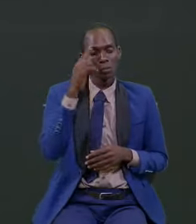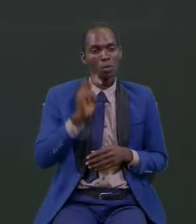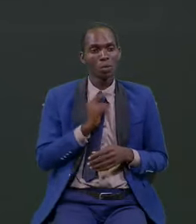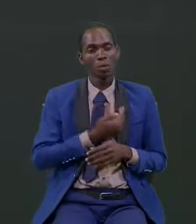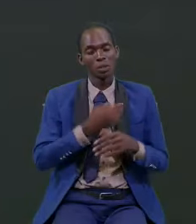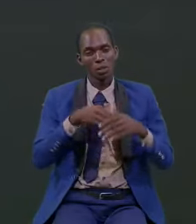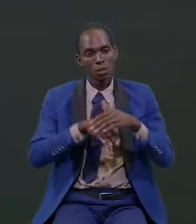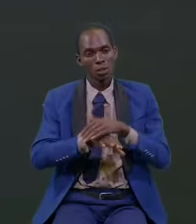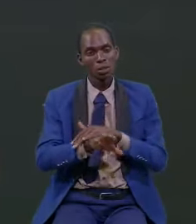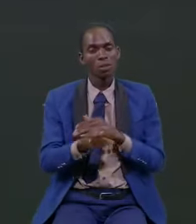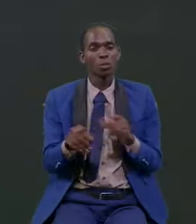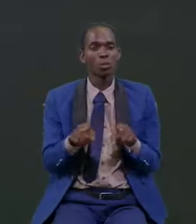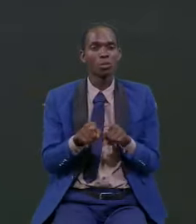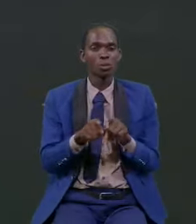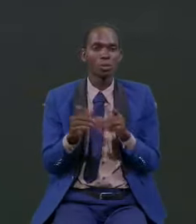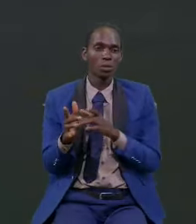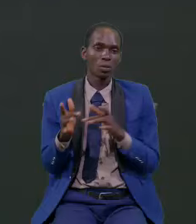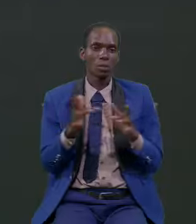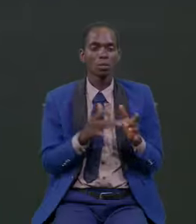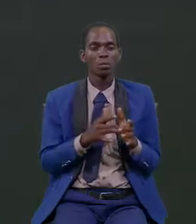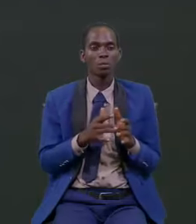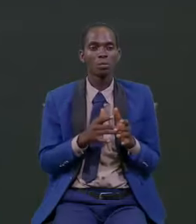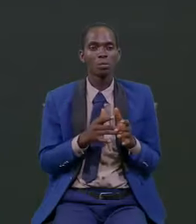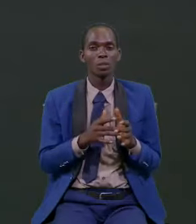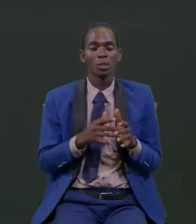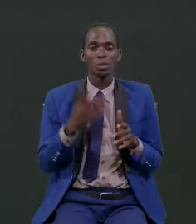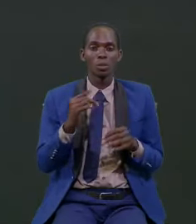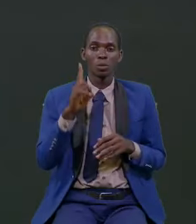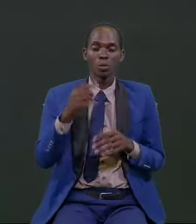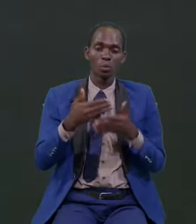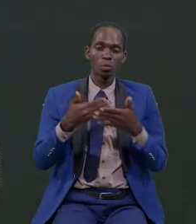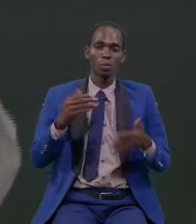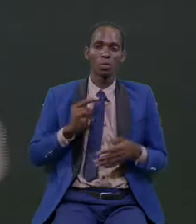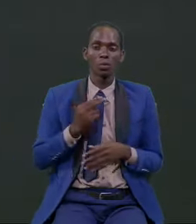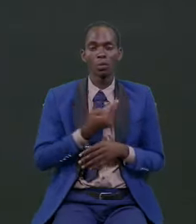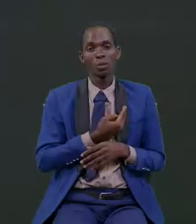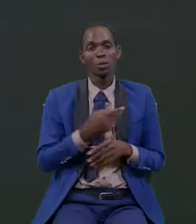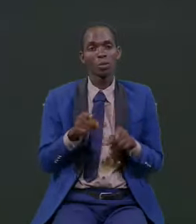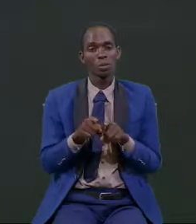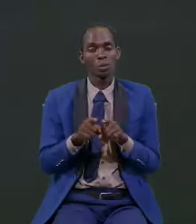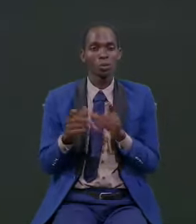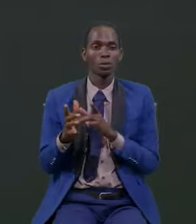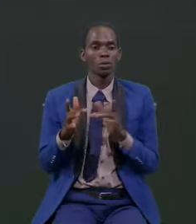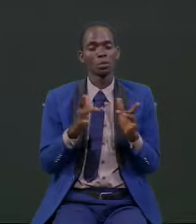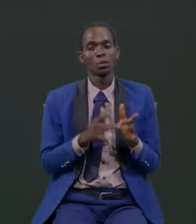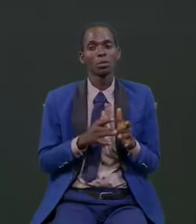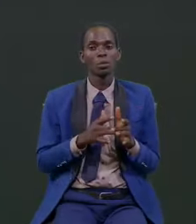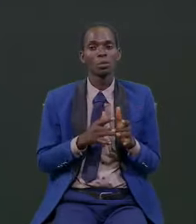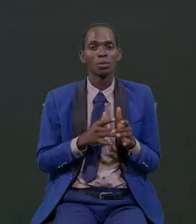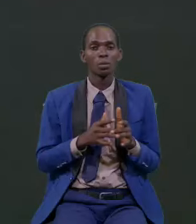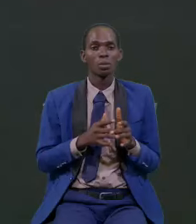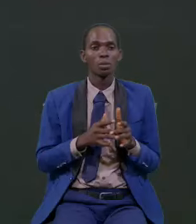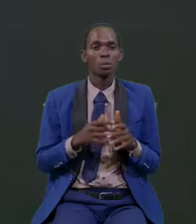even Jesus. The forerunner, even Jesus, made an high